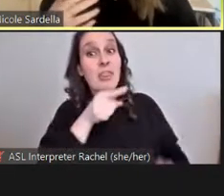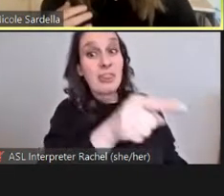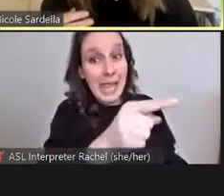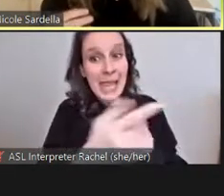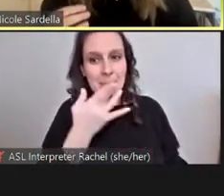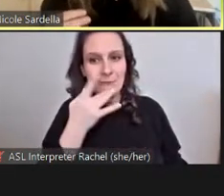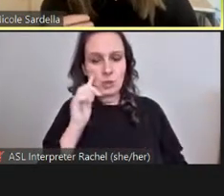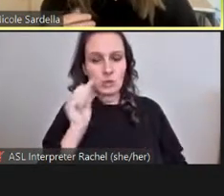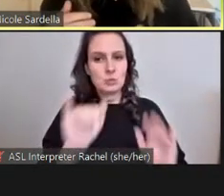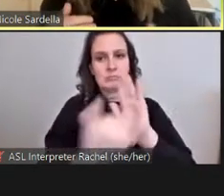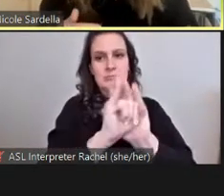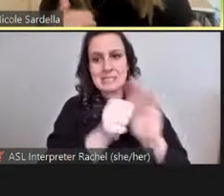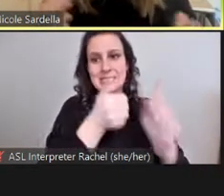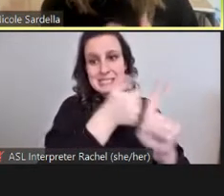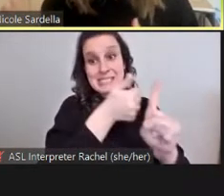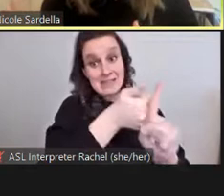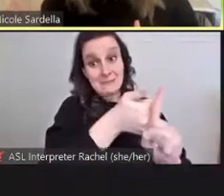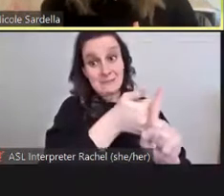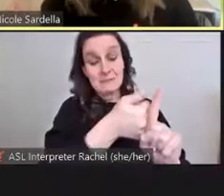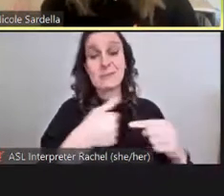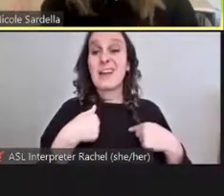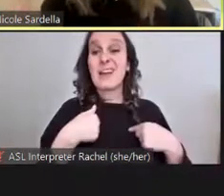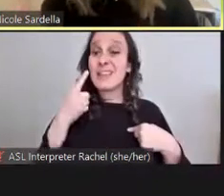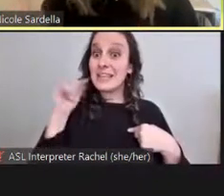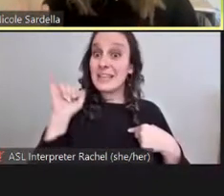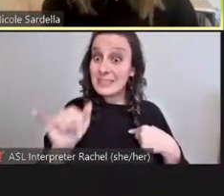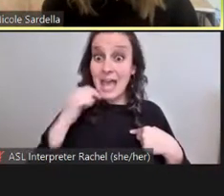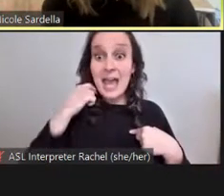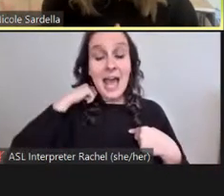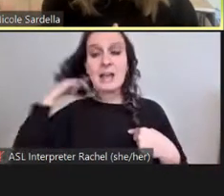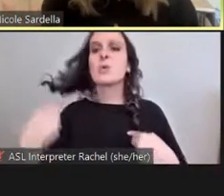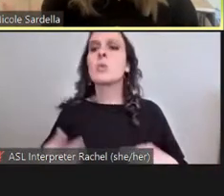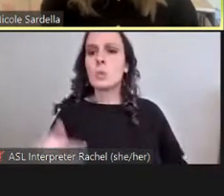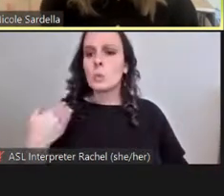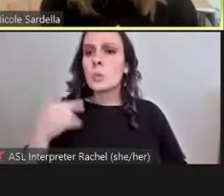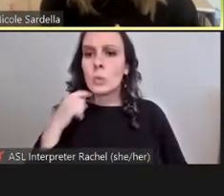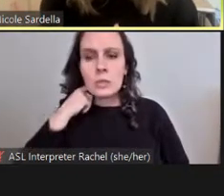be identified. And I think that has been something that